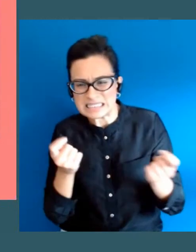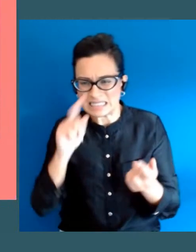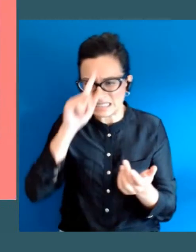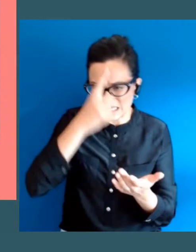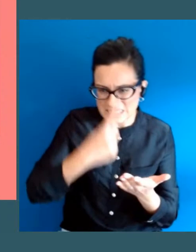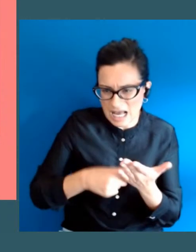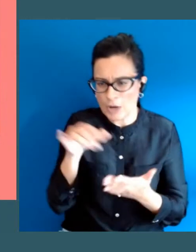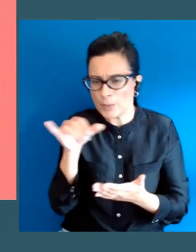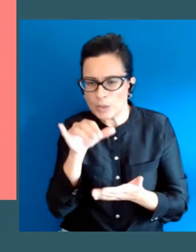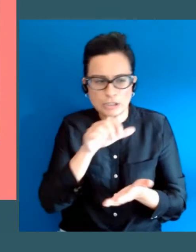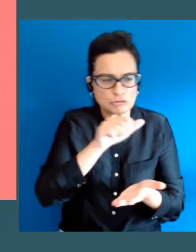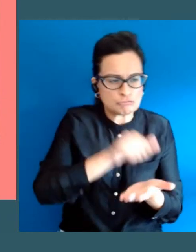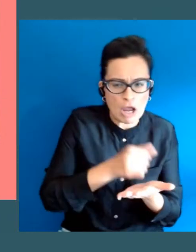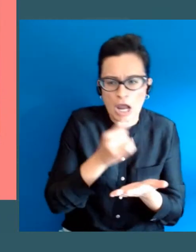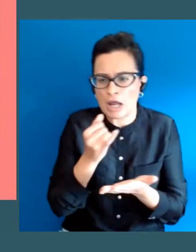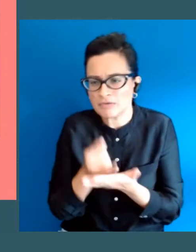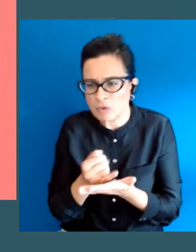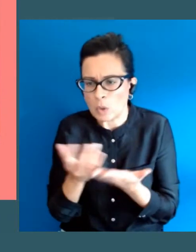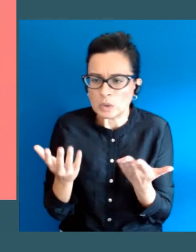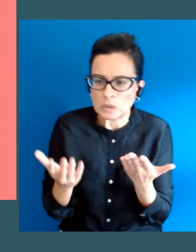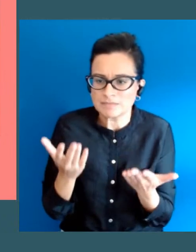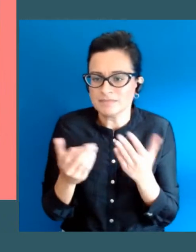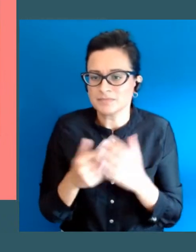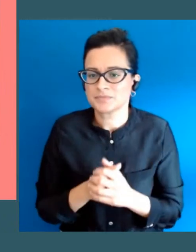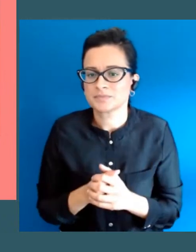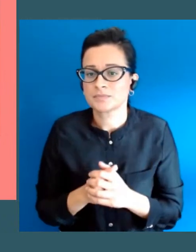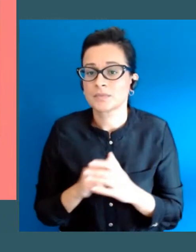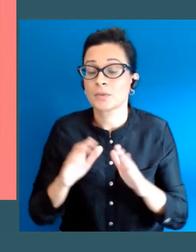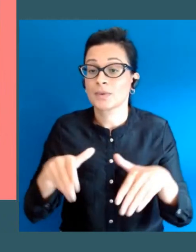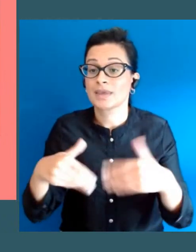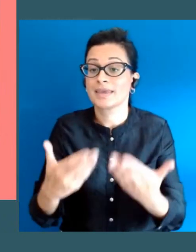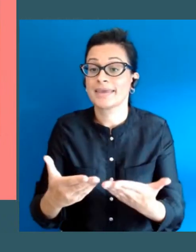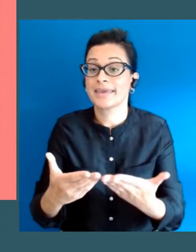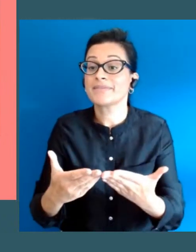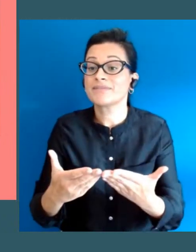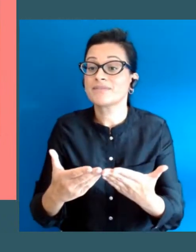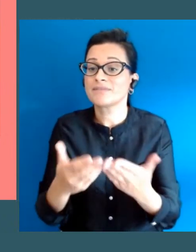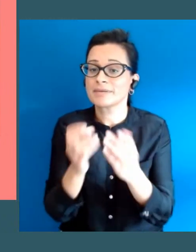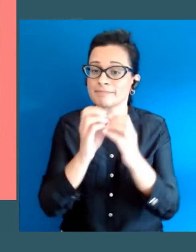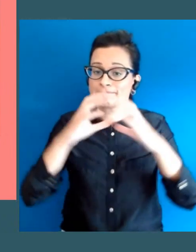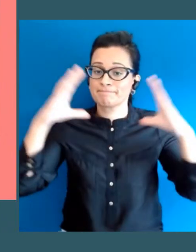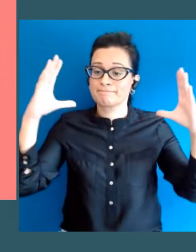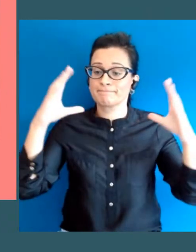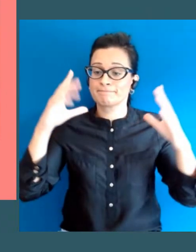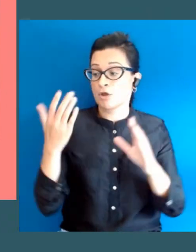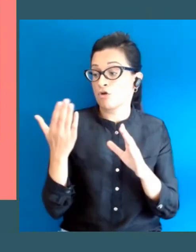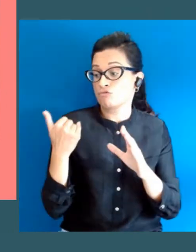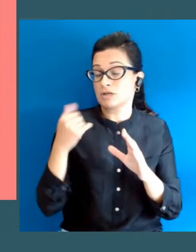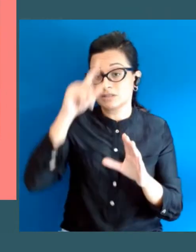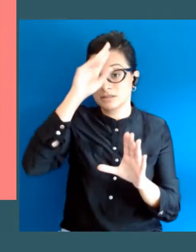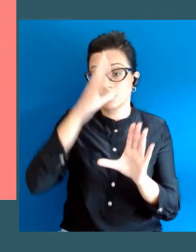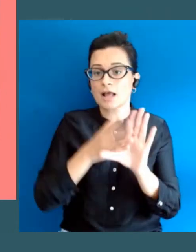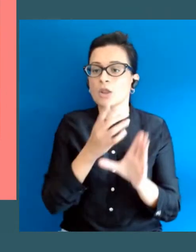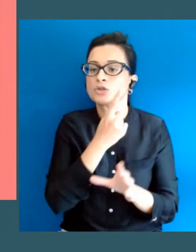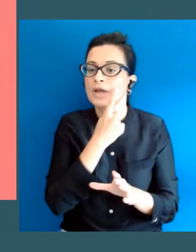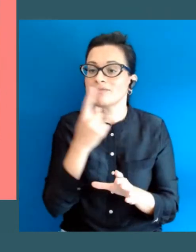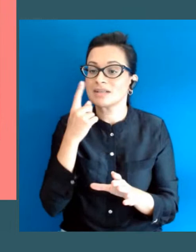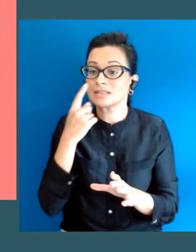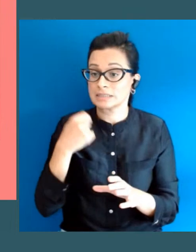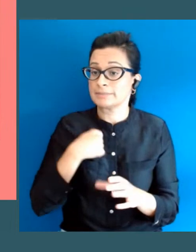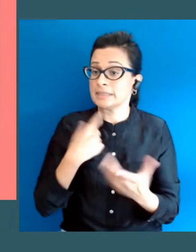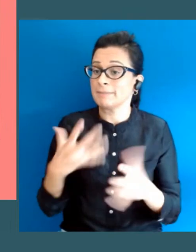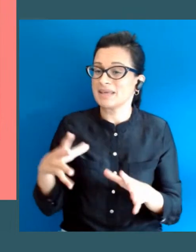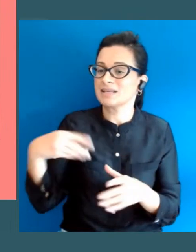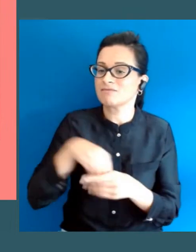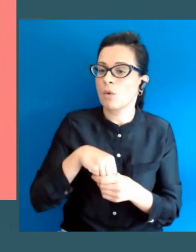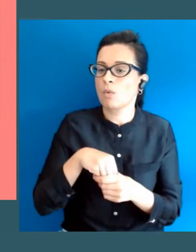So I wanted to give an overview of some recent psychological evidence which I've been involved with. And I